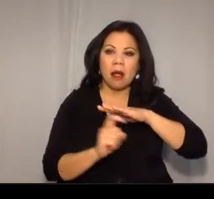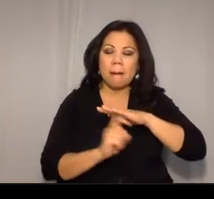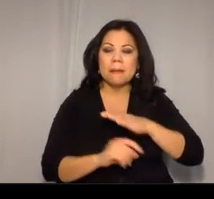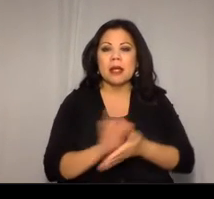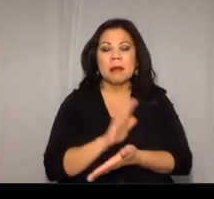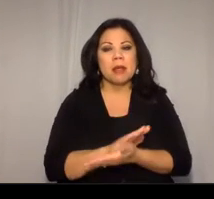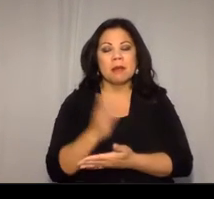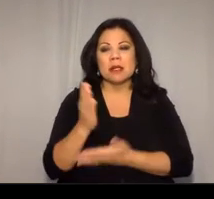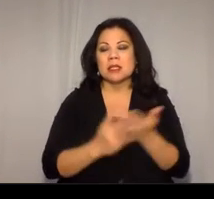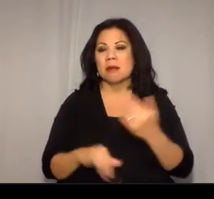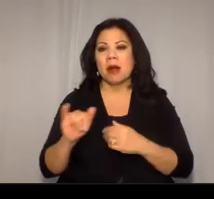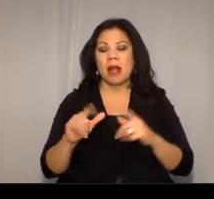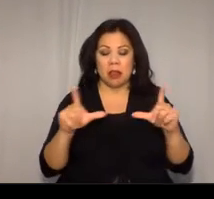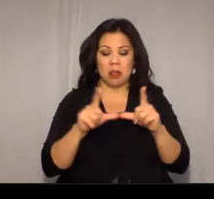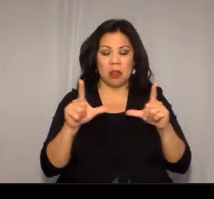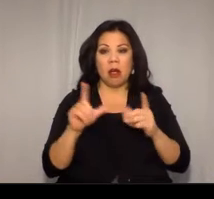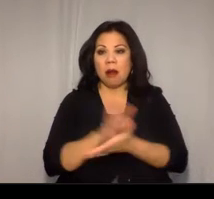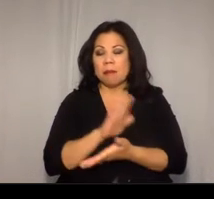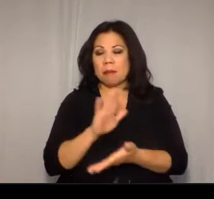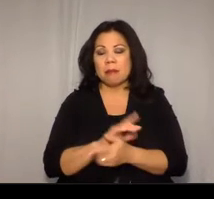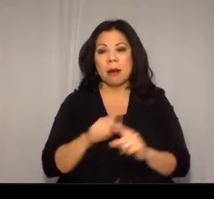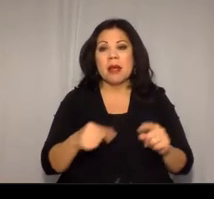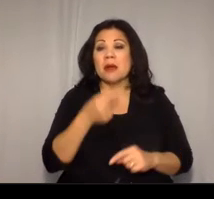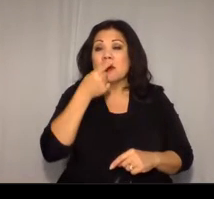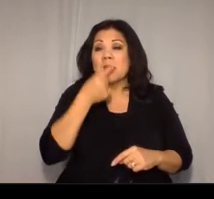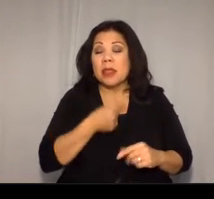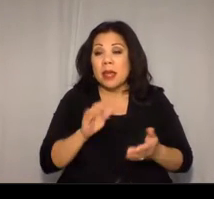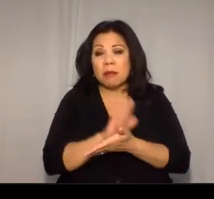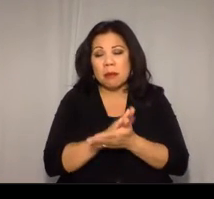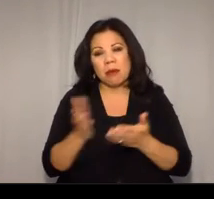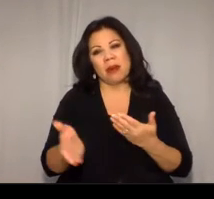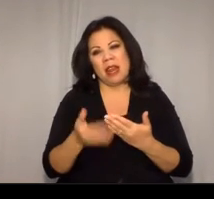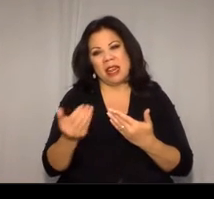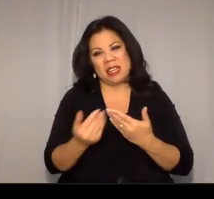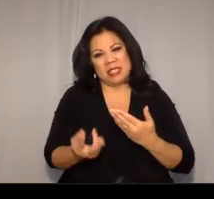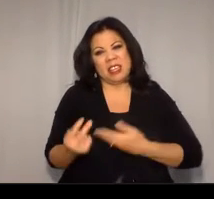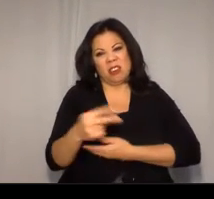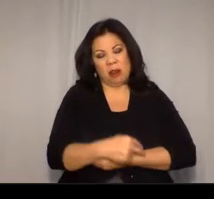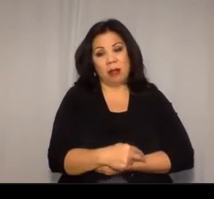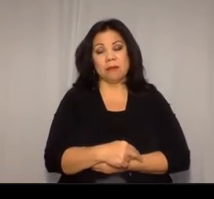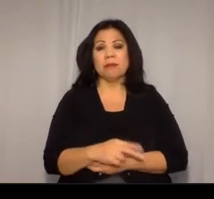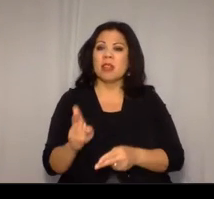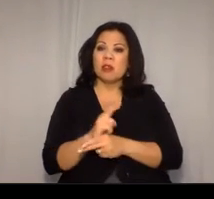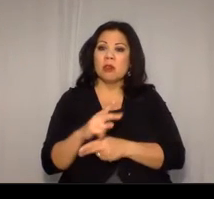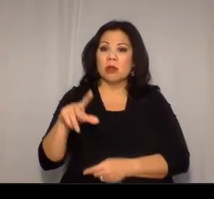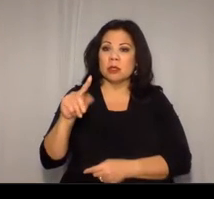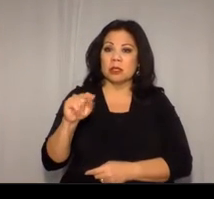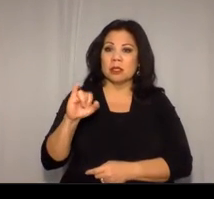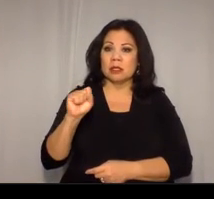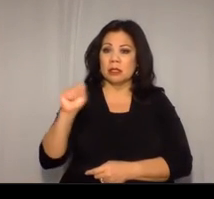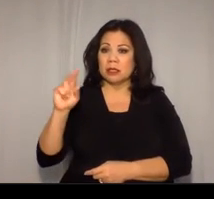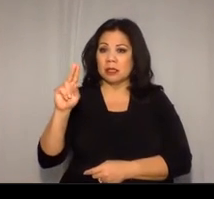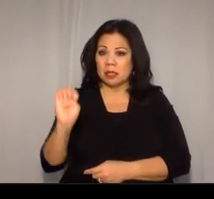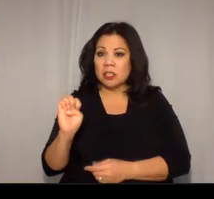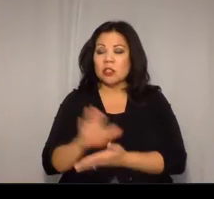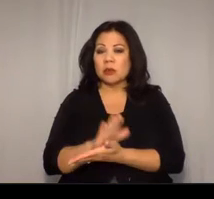but actually, the thinner the paper, the easier to cut. So, grab yourself some paper. You could even use tissue paper if you have that at home.